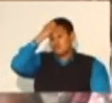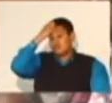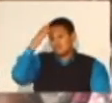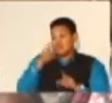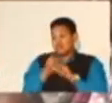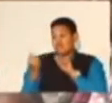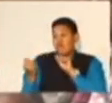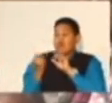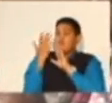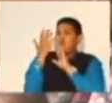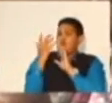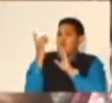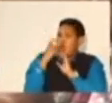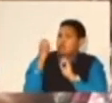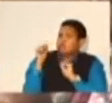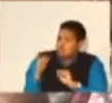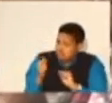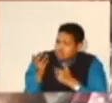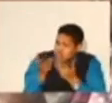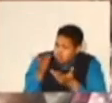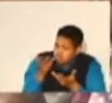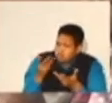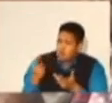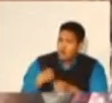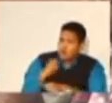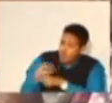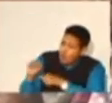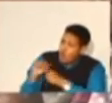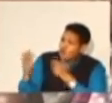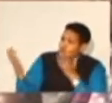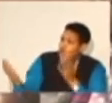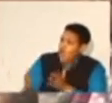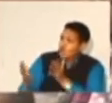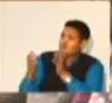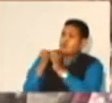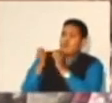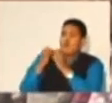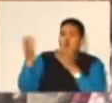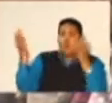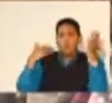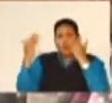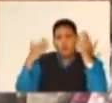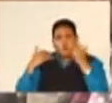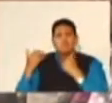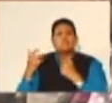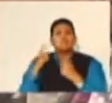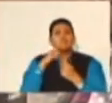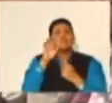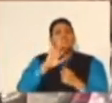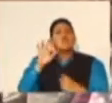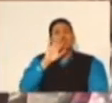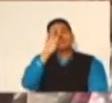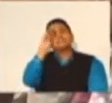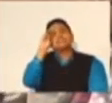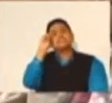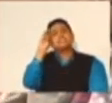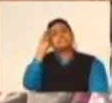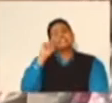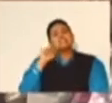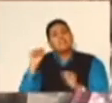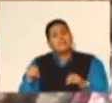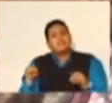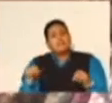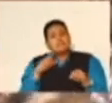approached, and we are working, encouraging even more to come. There are about 60